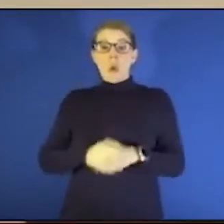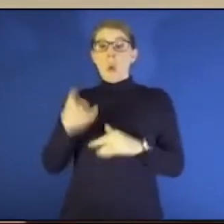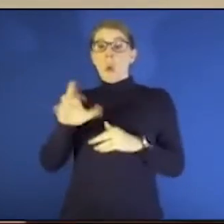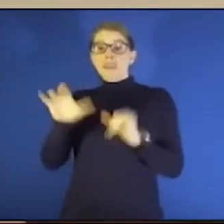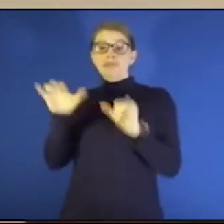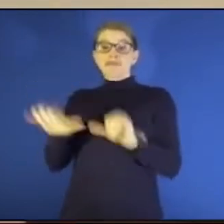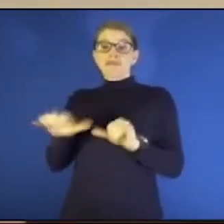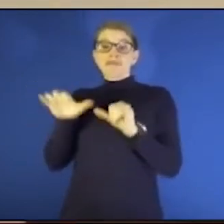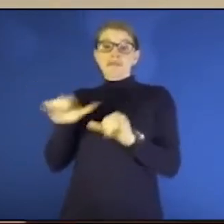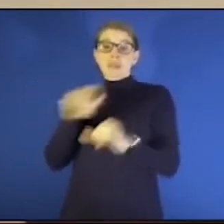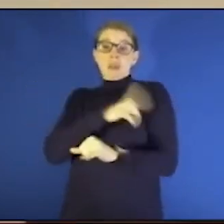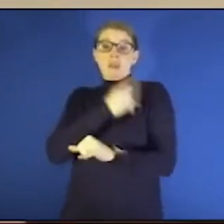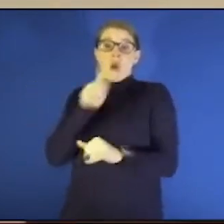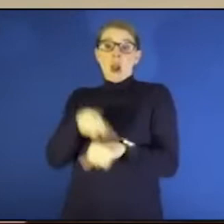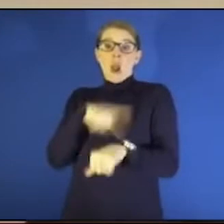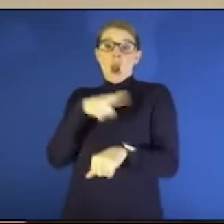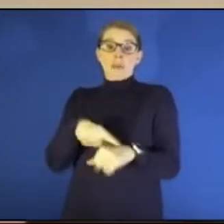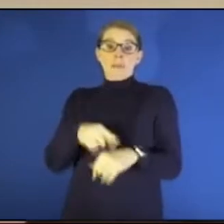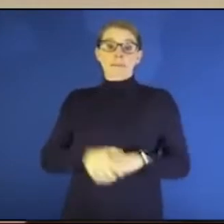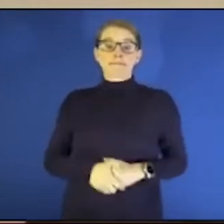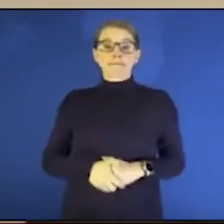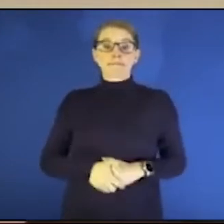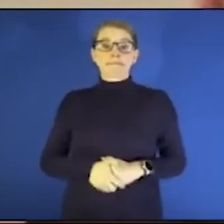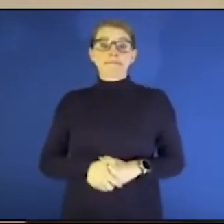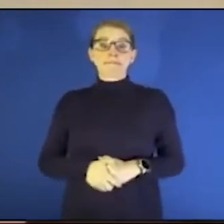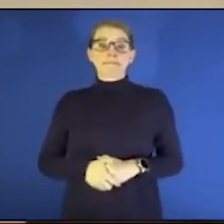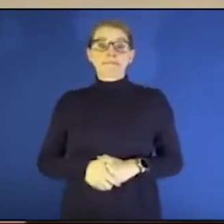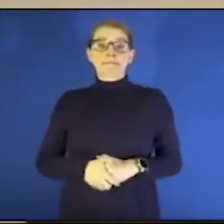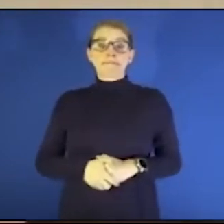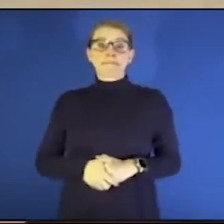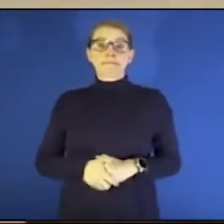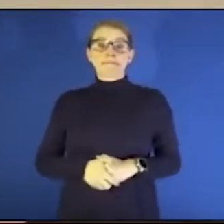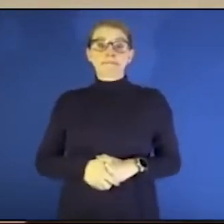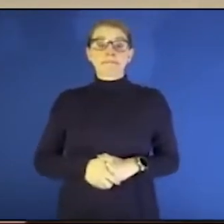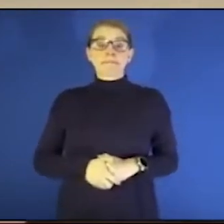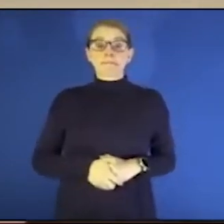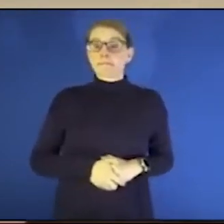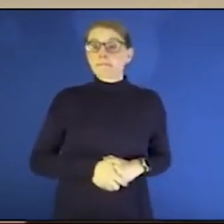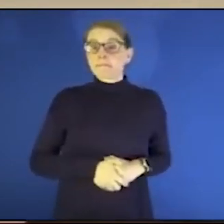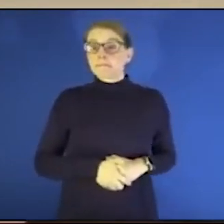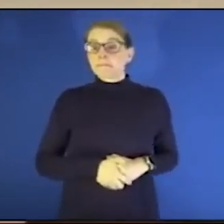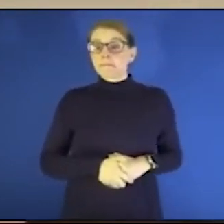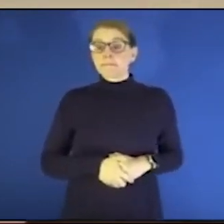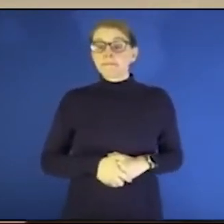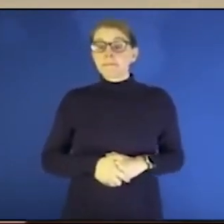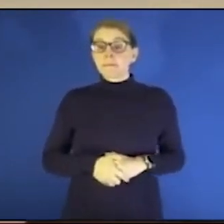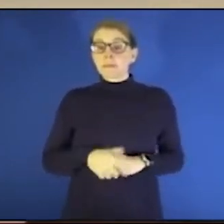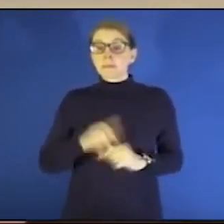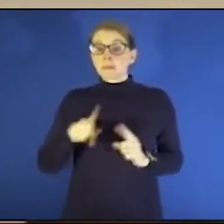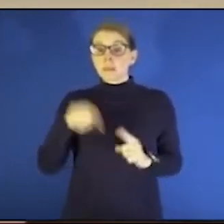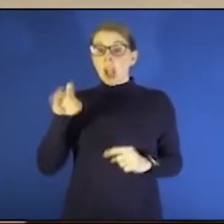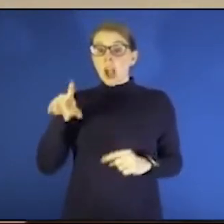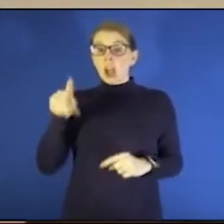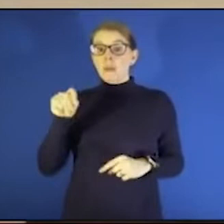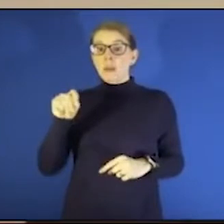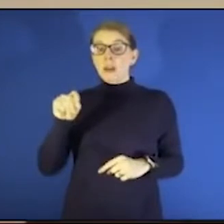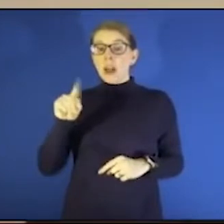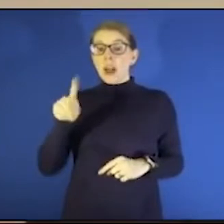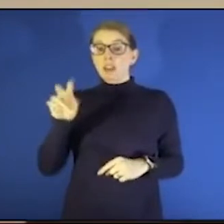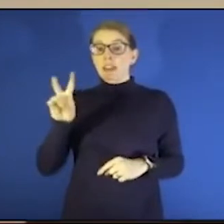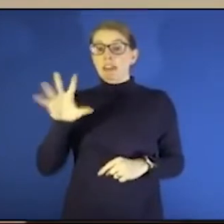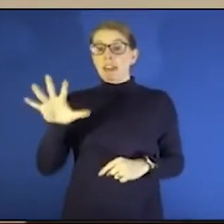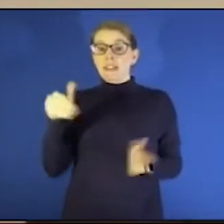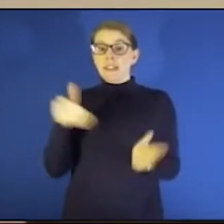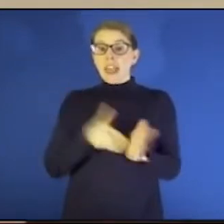time, or a parent, unfortunately, is there. And there's an article in Journal of Pediatrics in October, 175,000